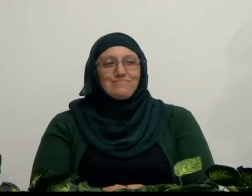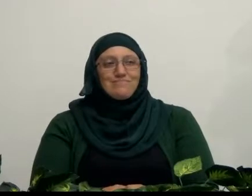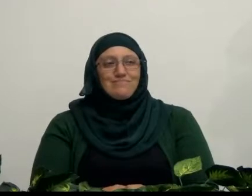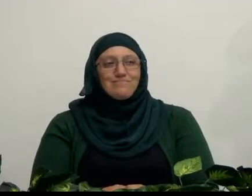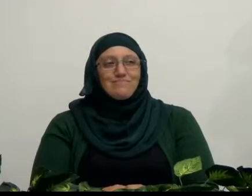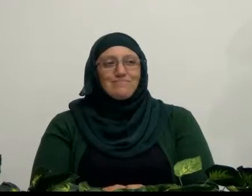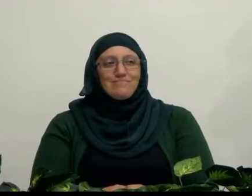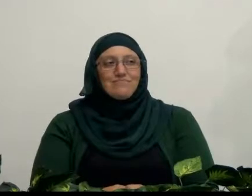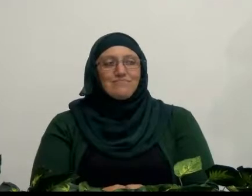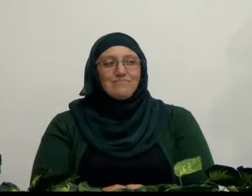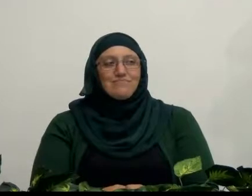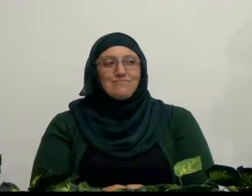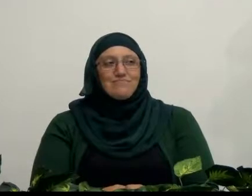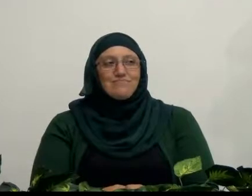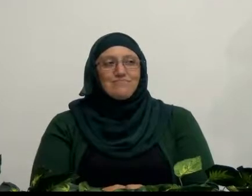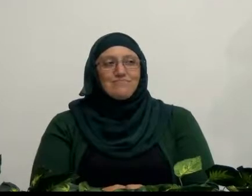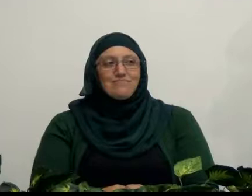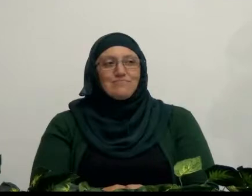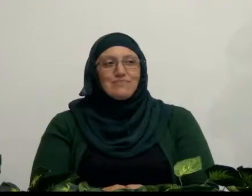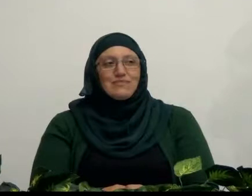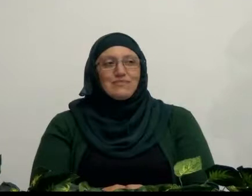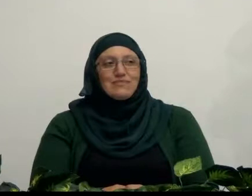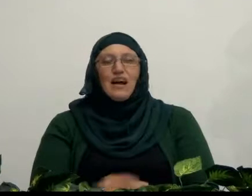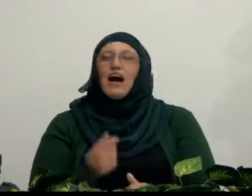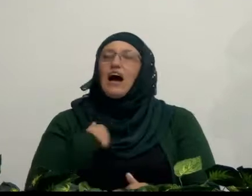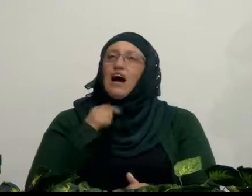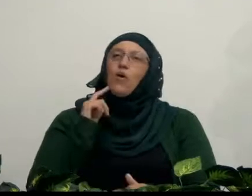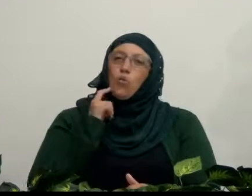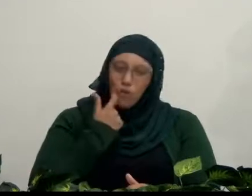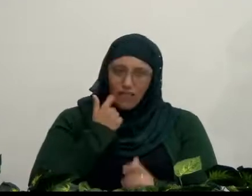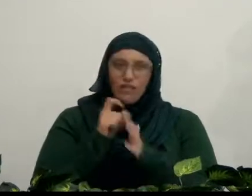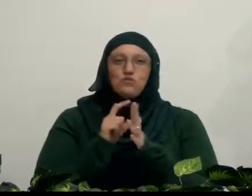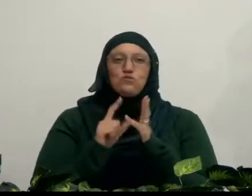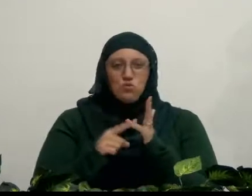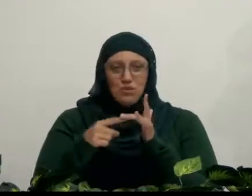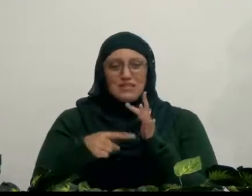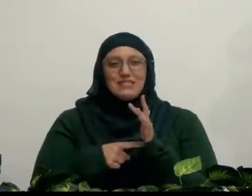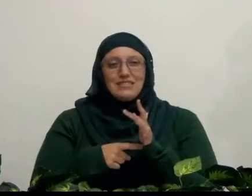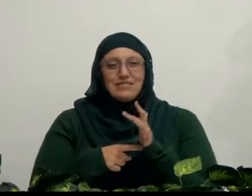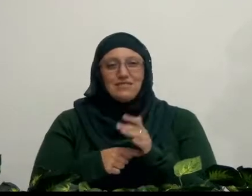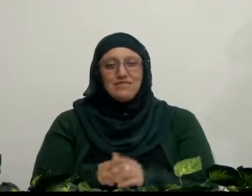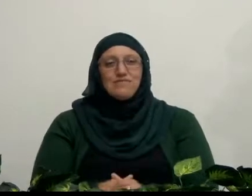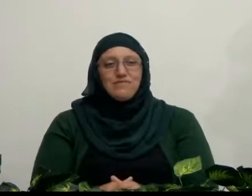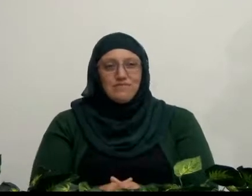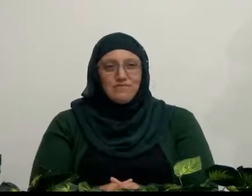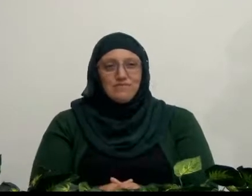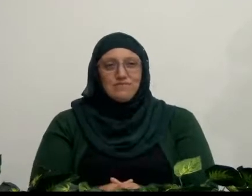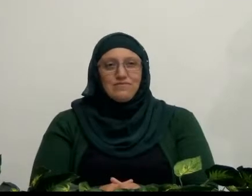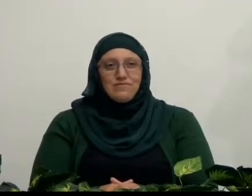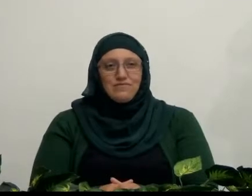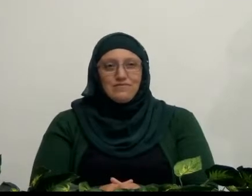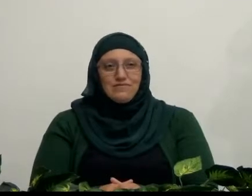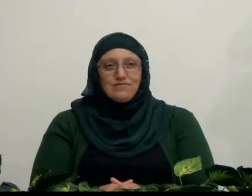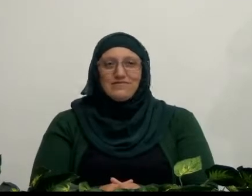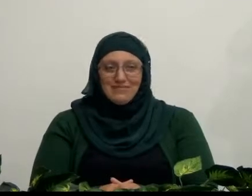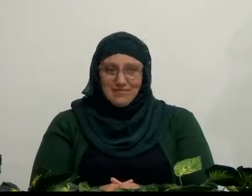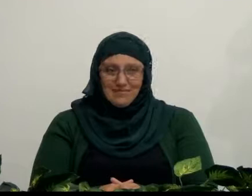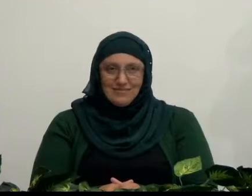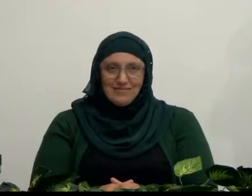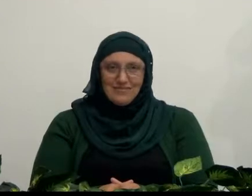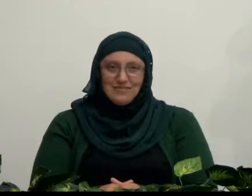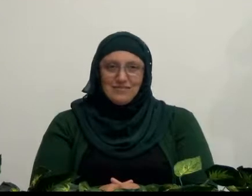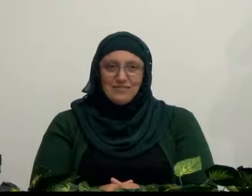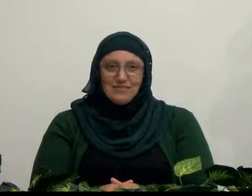asqattu anka, yani I forfeited upon you, jami'a huquq al-ukhuwa, all